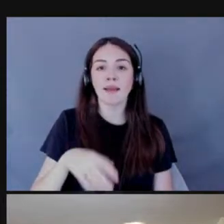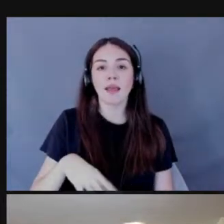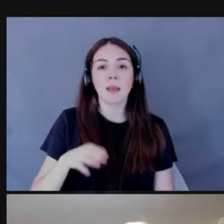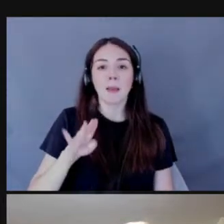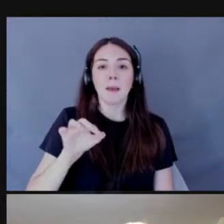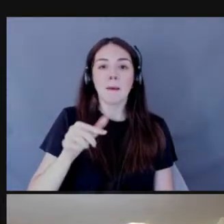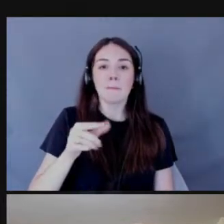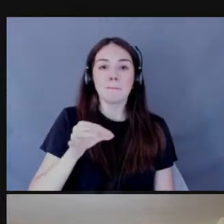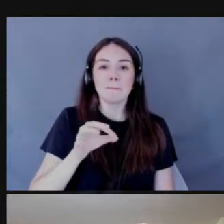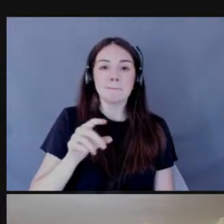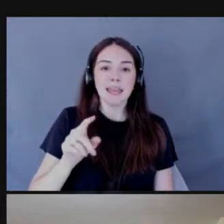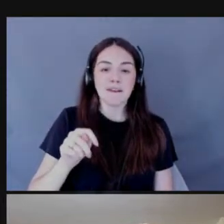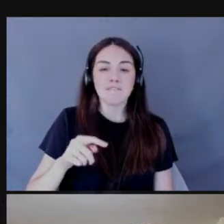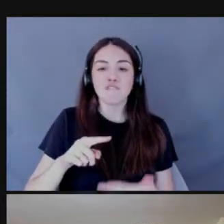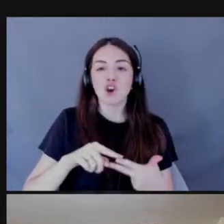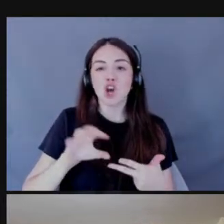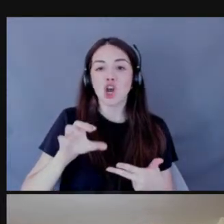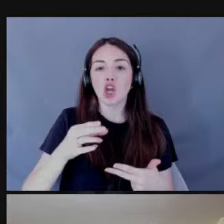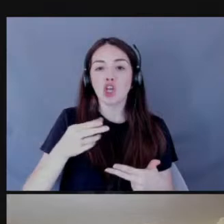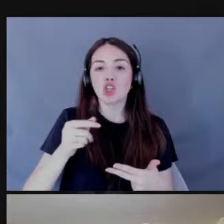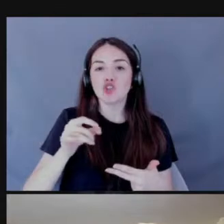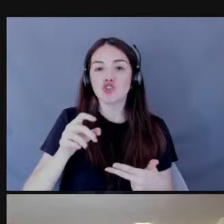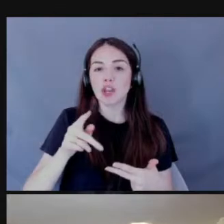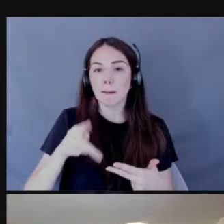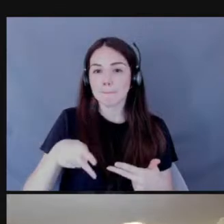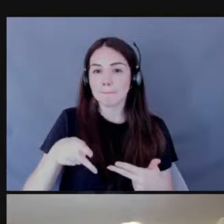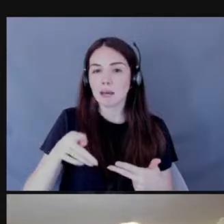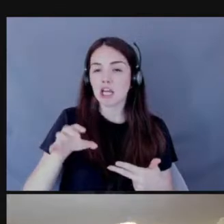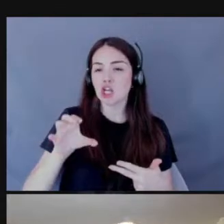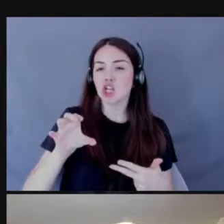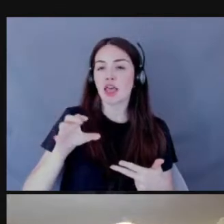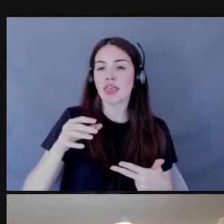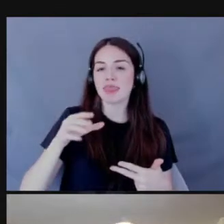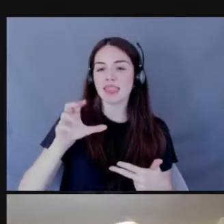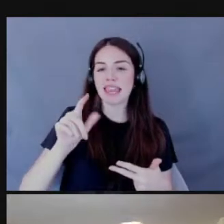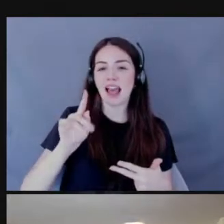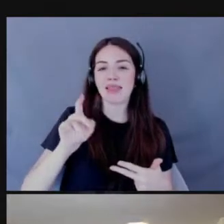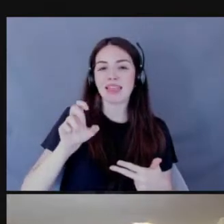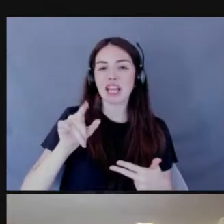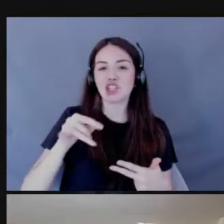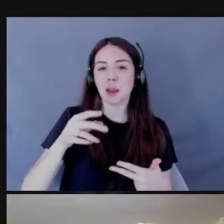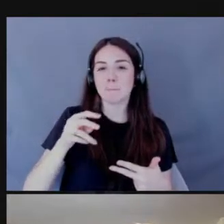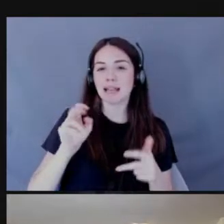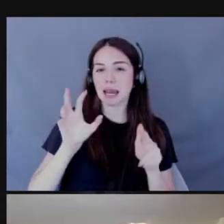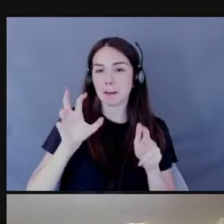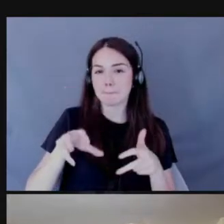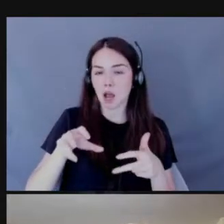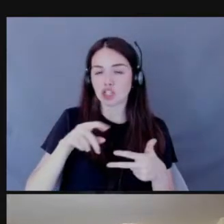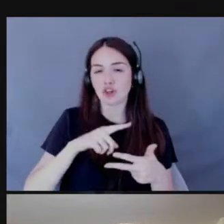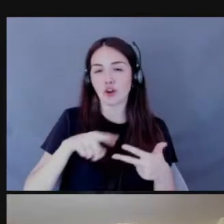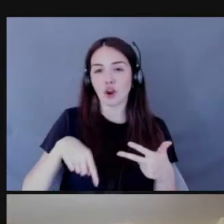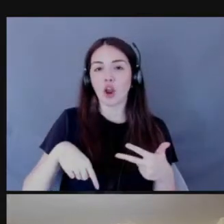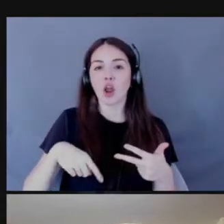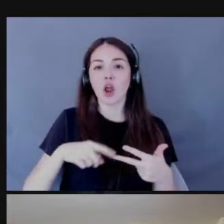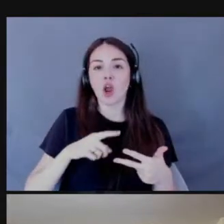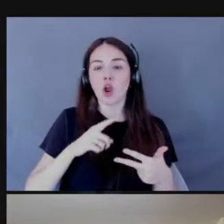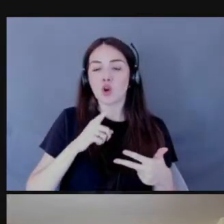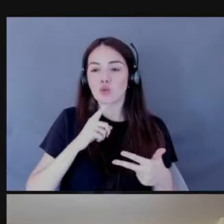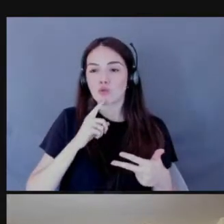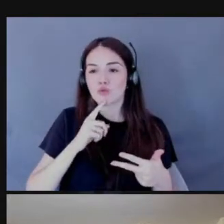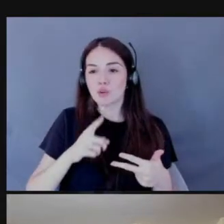Monster. Champ is the Lake Champlain Monster. And cryptozoology was a huge outgrowth of